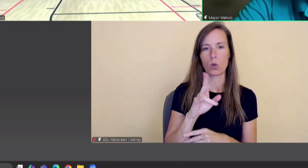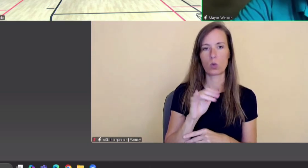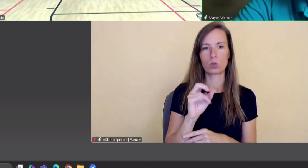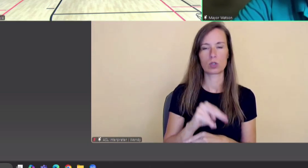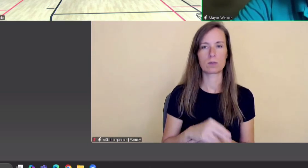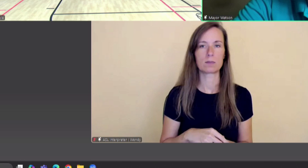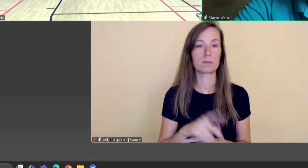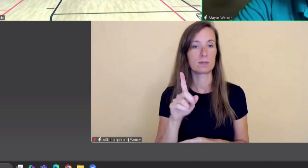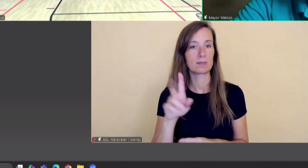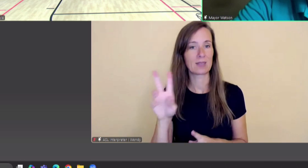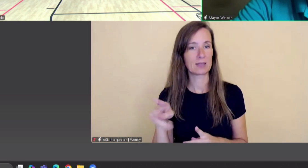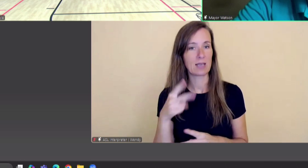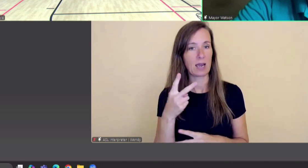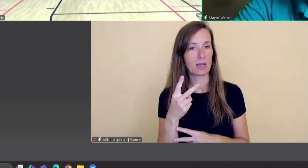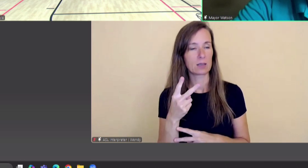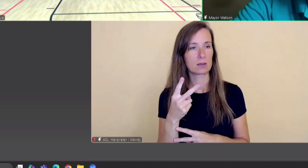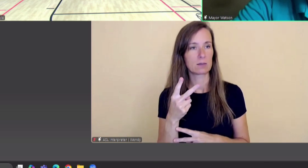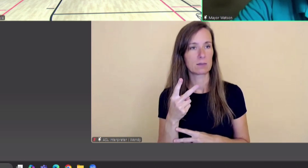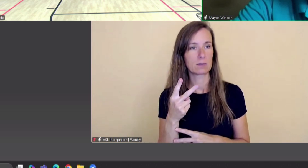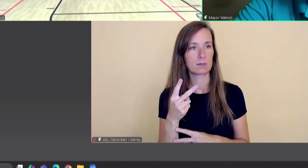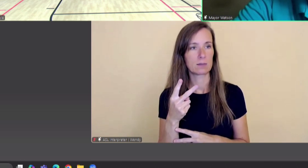Is there a second?